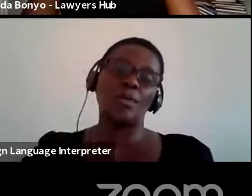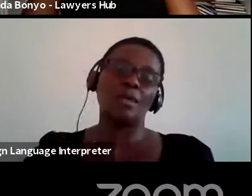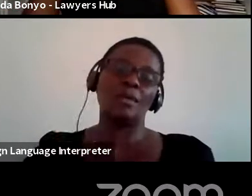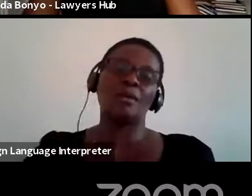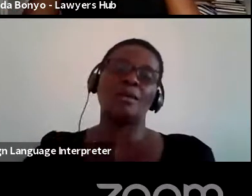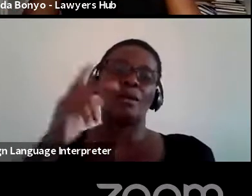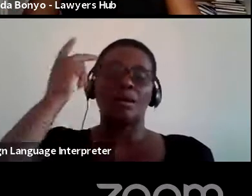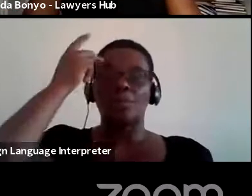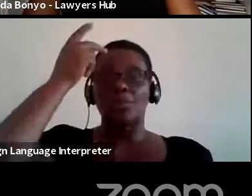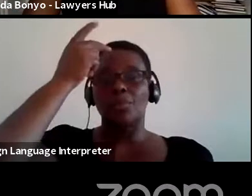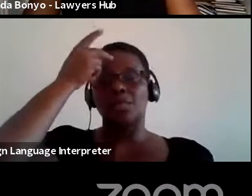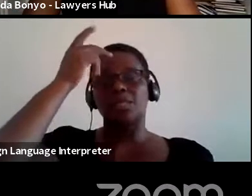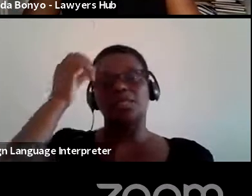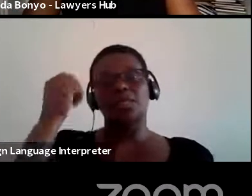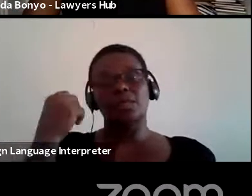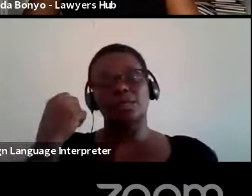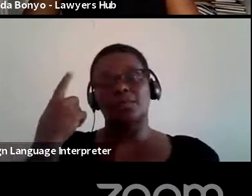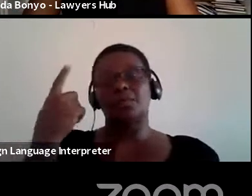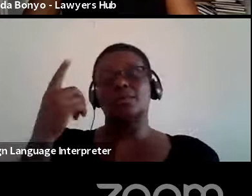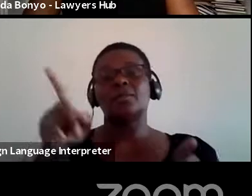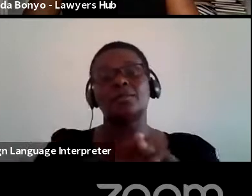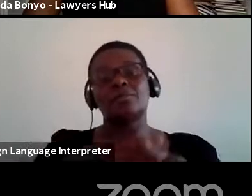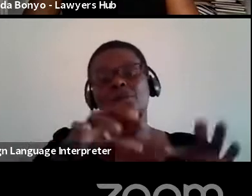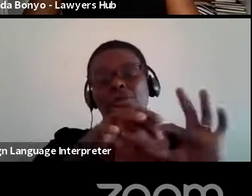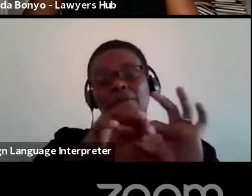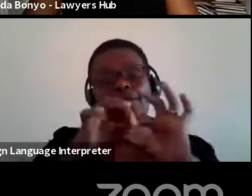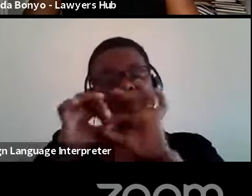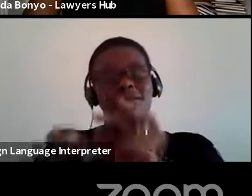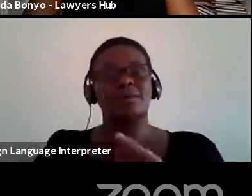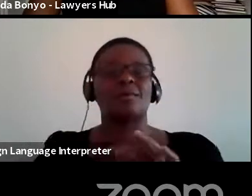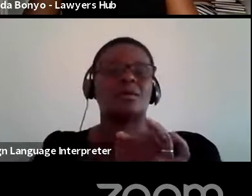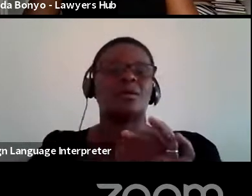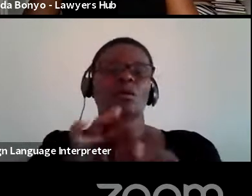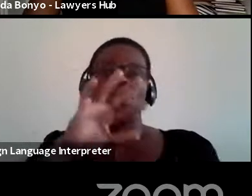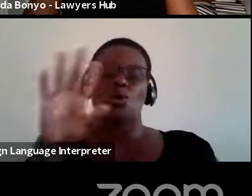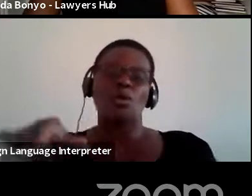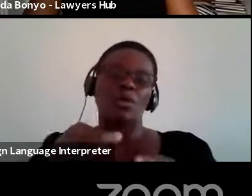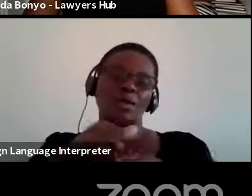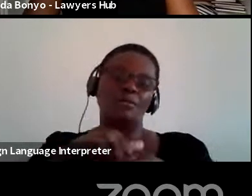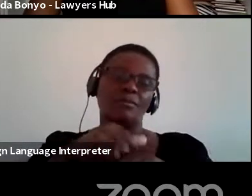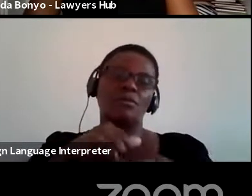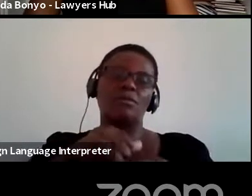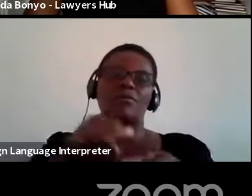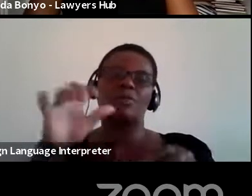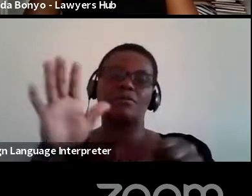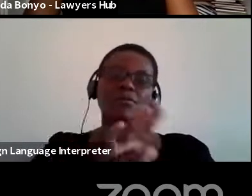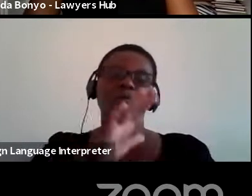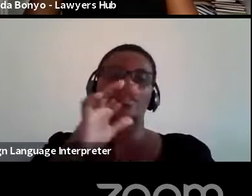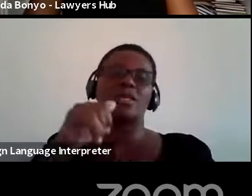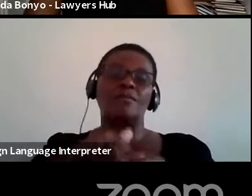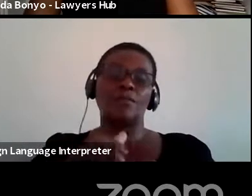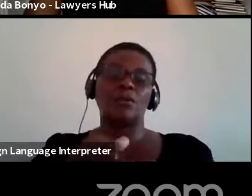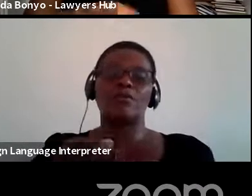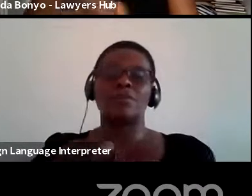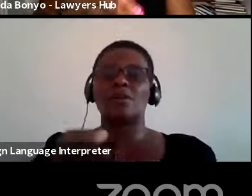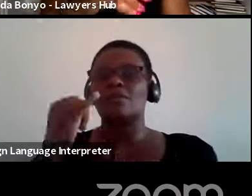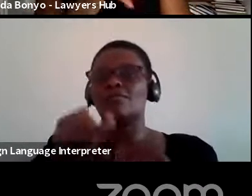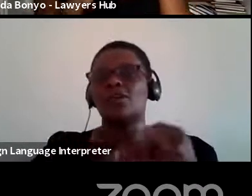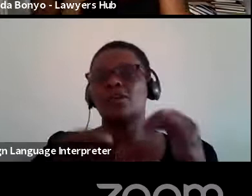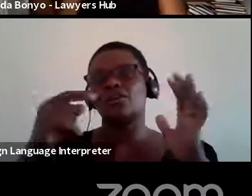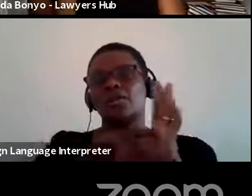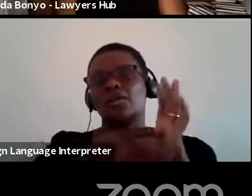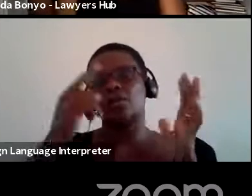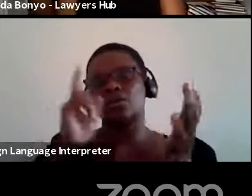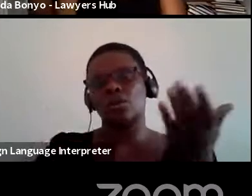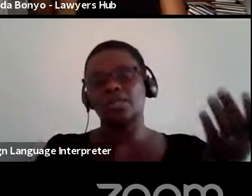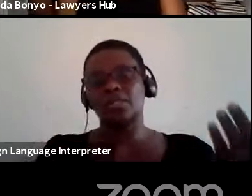understandable, accessible, and relatable so that all those involved are fully informed. The final key recommendation, which I'll touch on